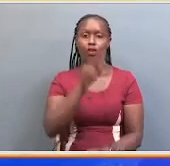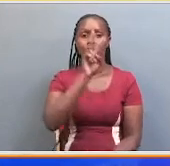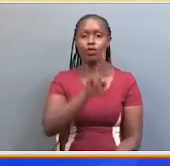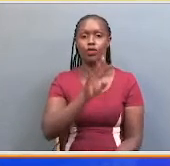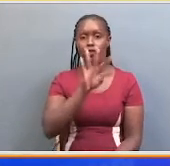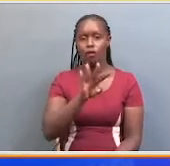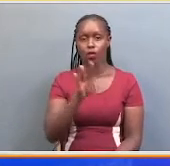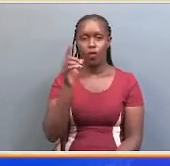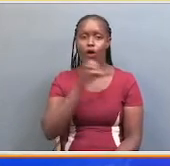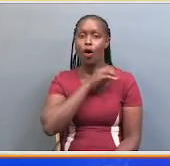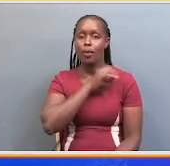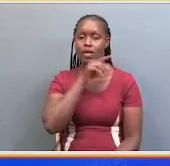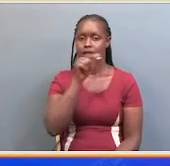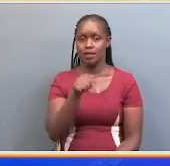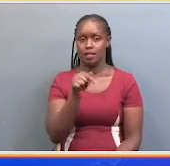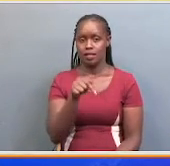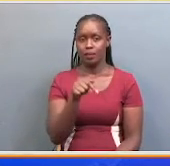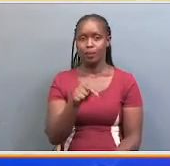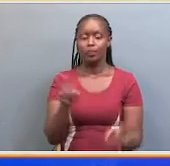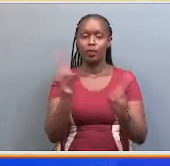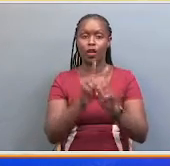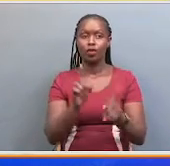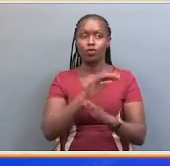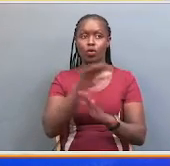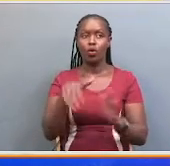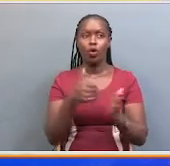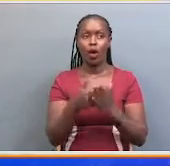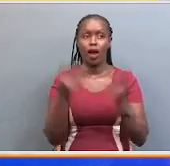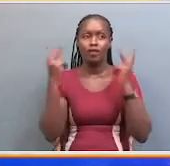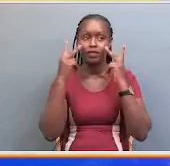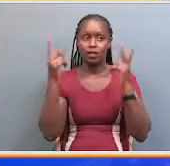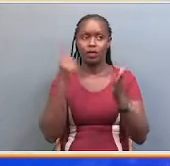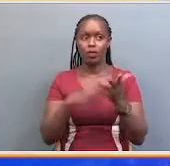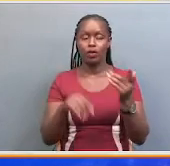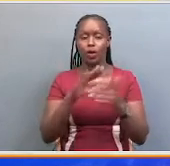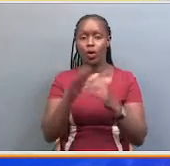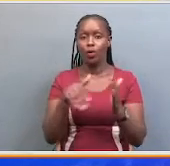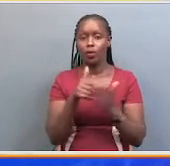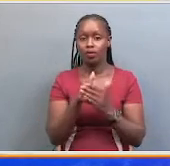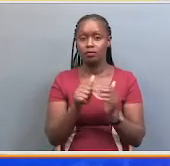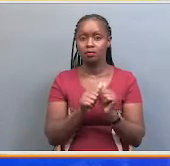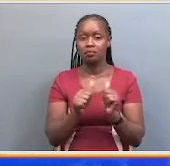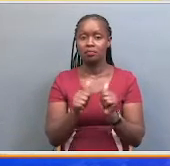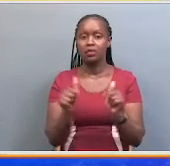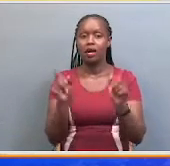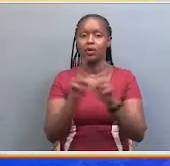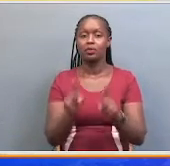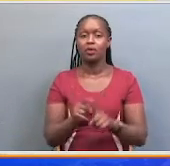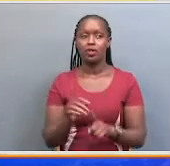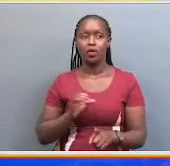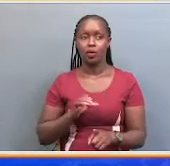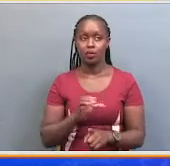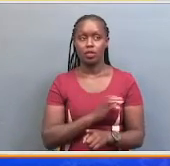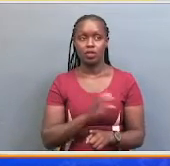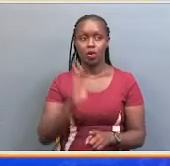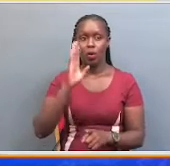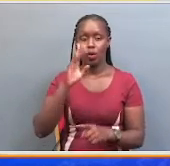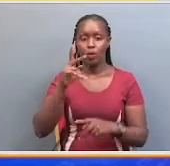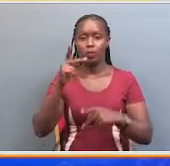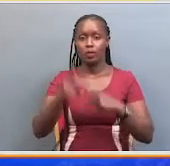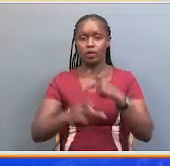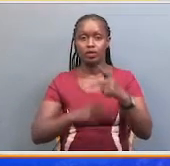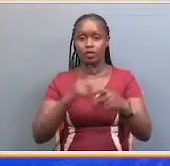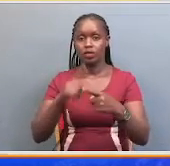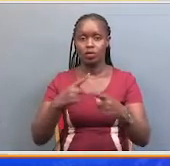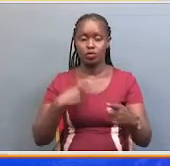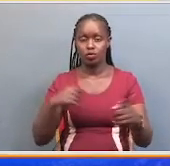complaints, and they were found to be merited, and the committee proceeded to